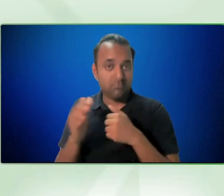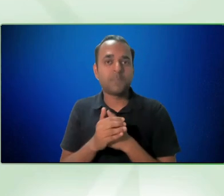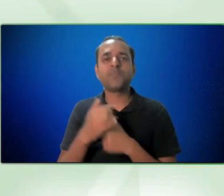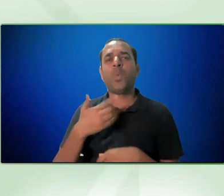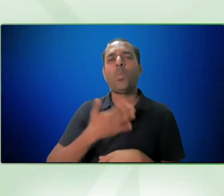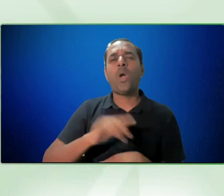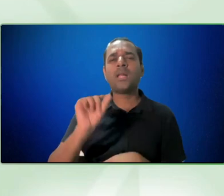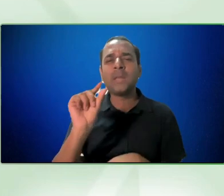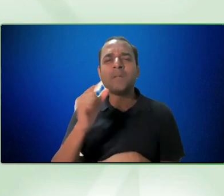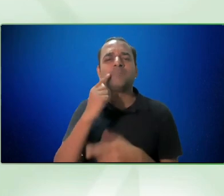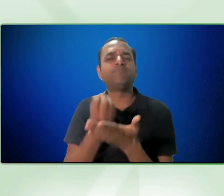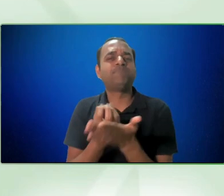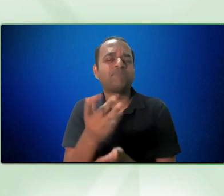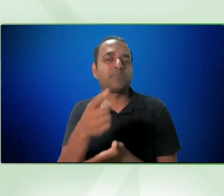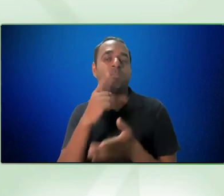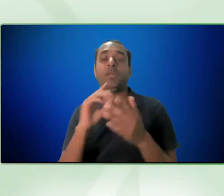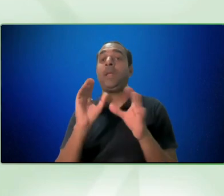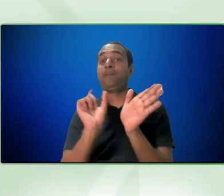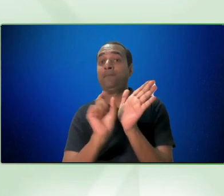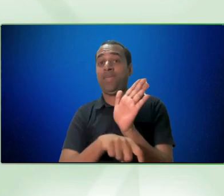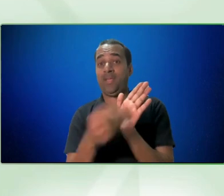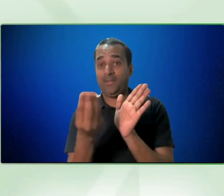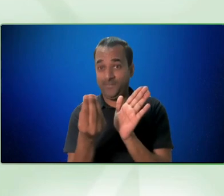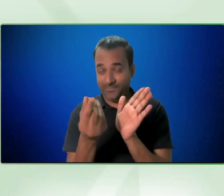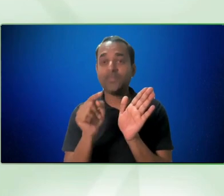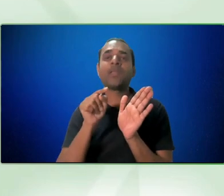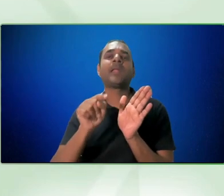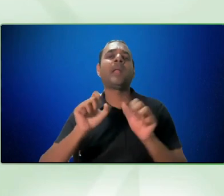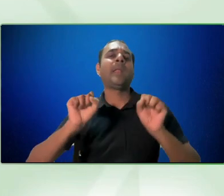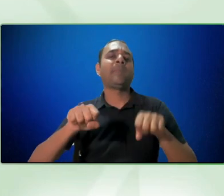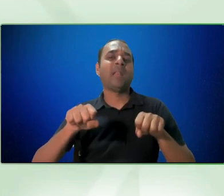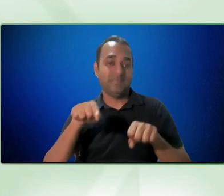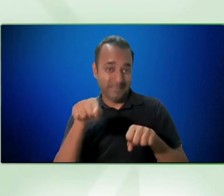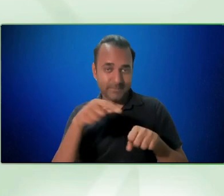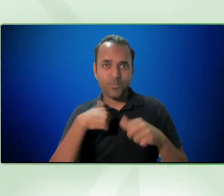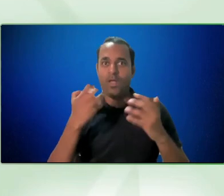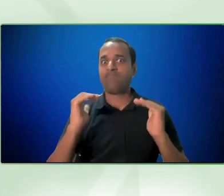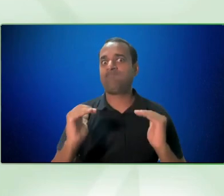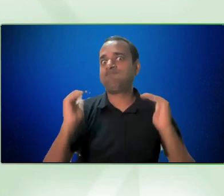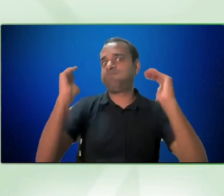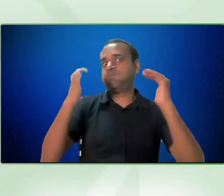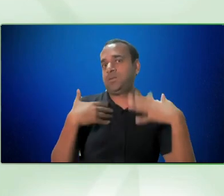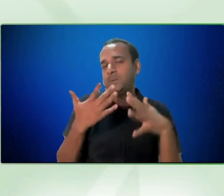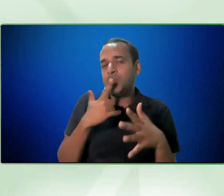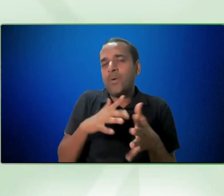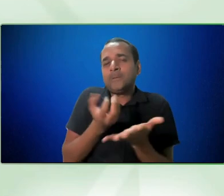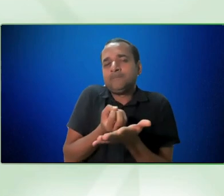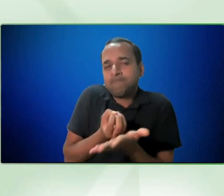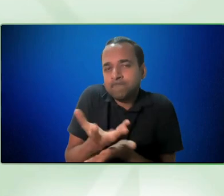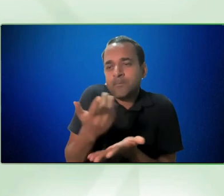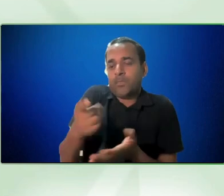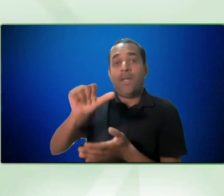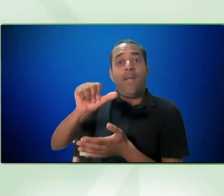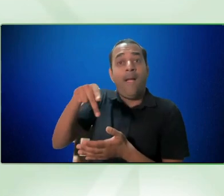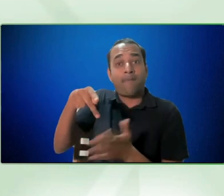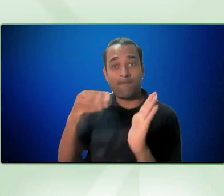the right spectacle specification and lenses to view and enable them to access the finances. So we're not a bank. We're